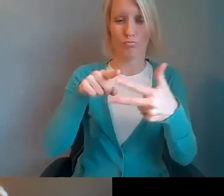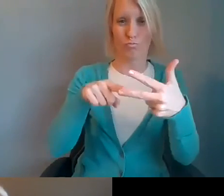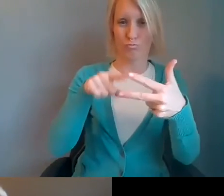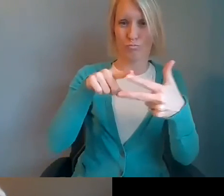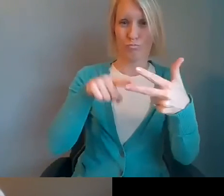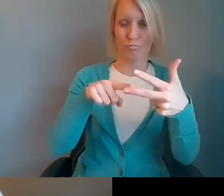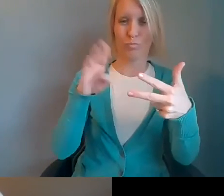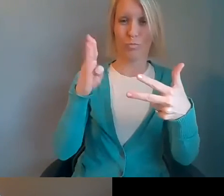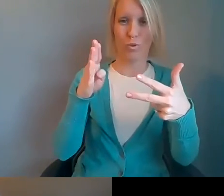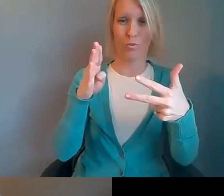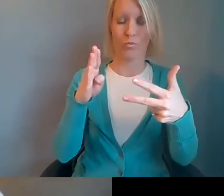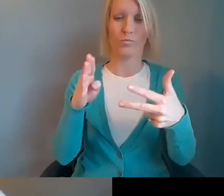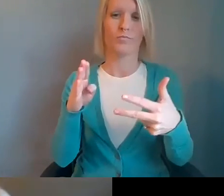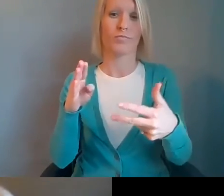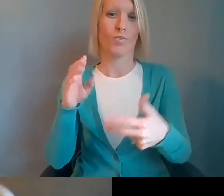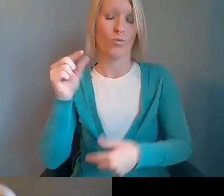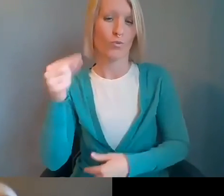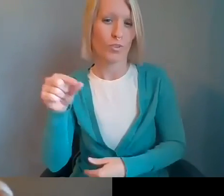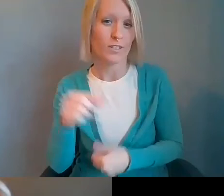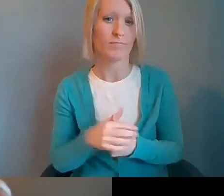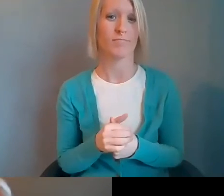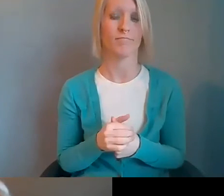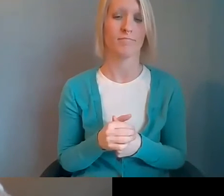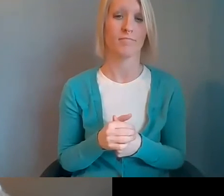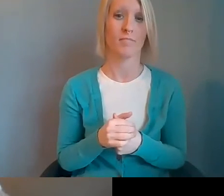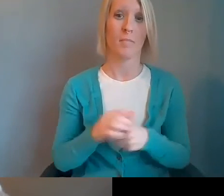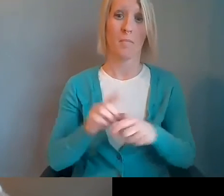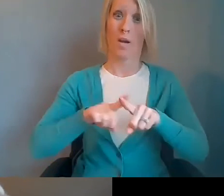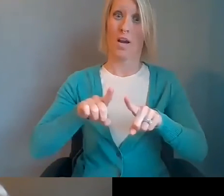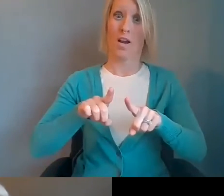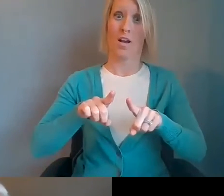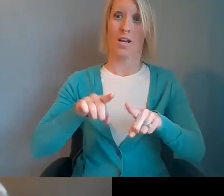So I can change the ink out anytime I want.